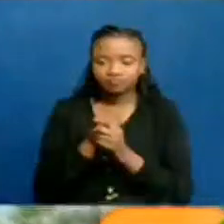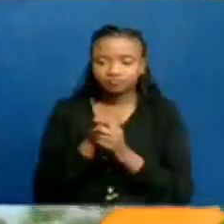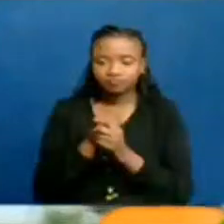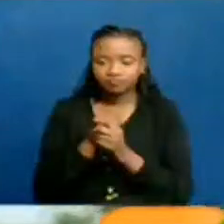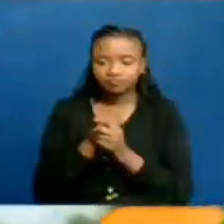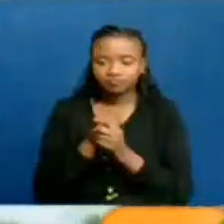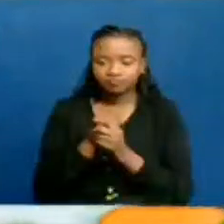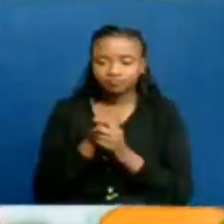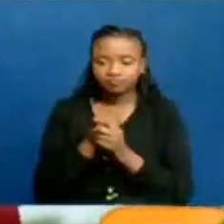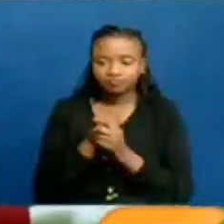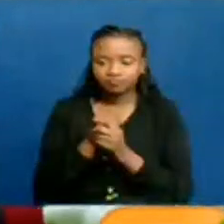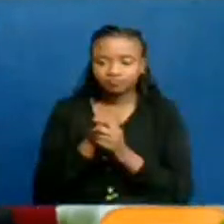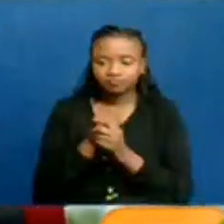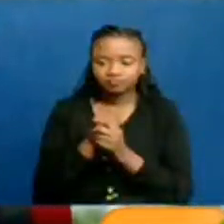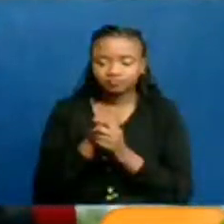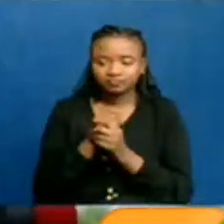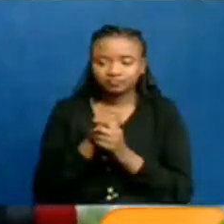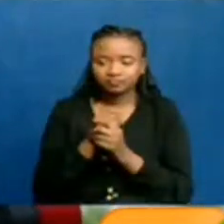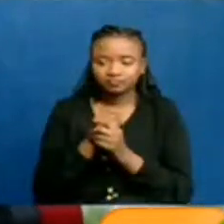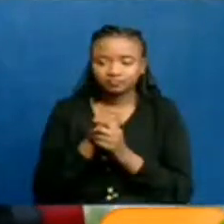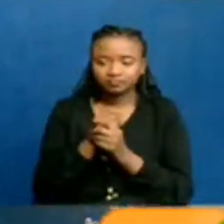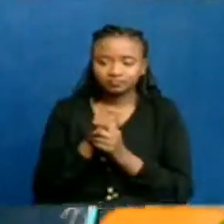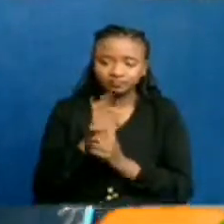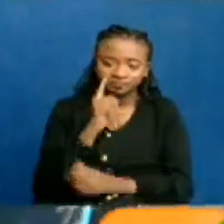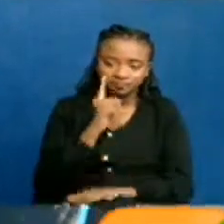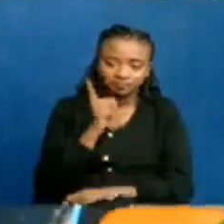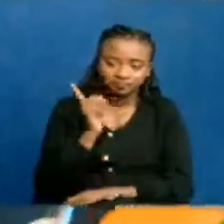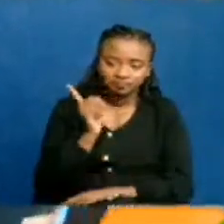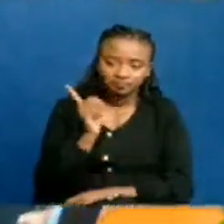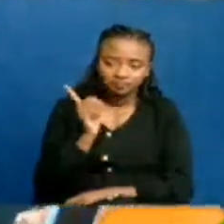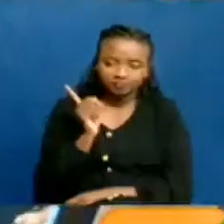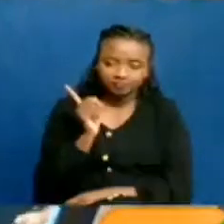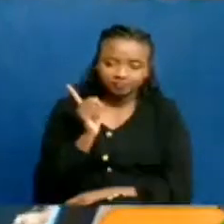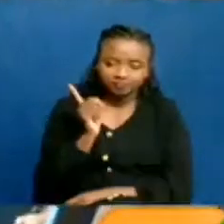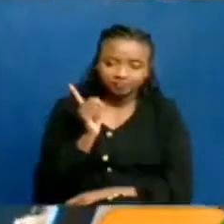The rhythmic motion blending with the morning's quiet hum.